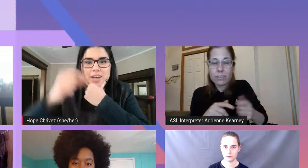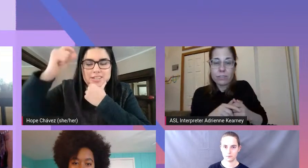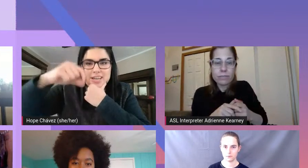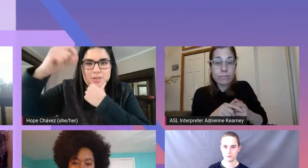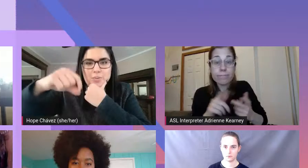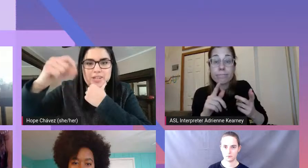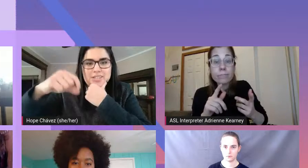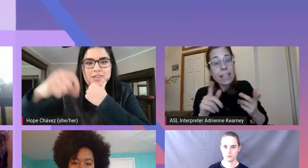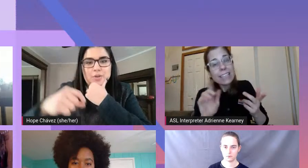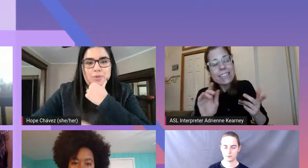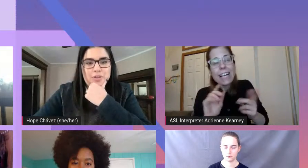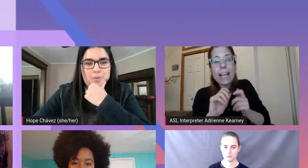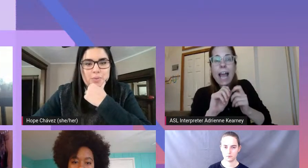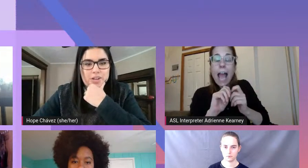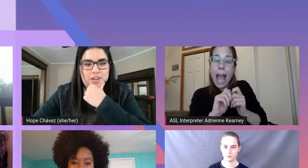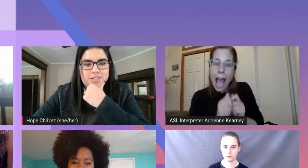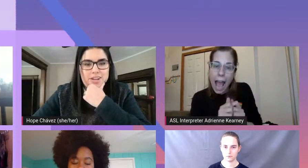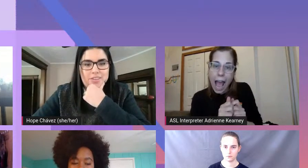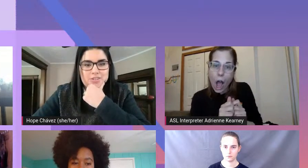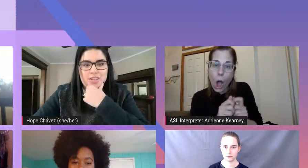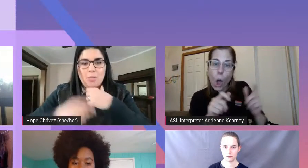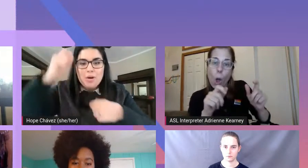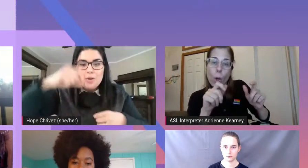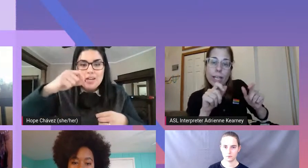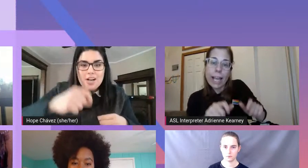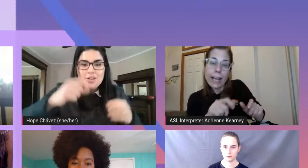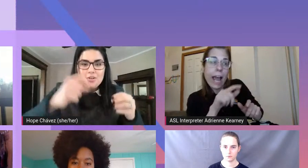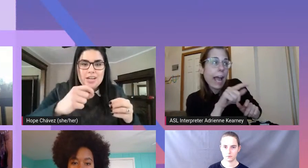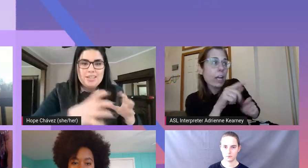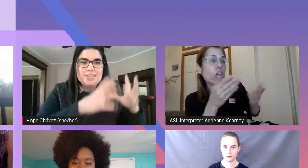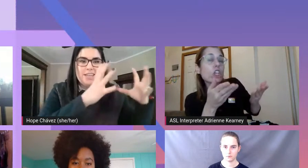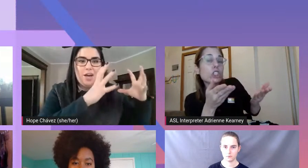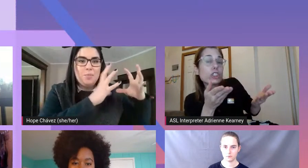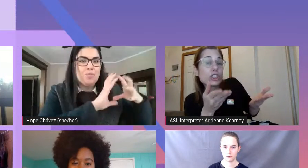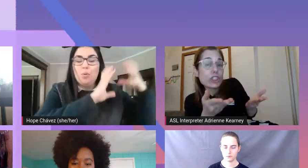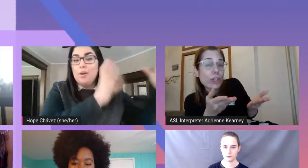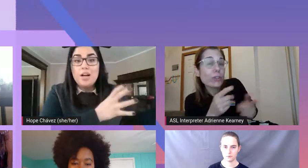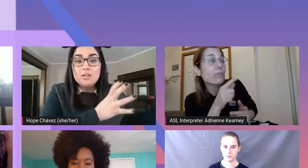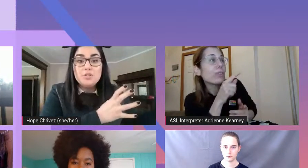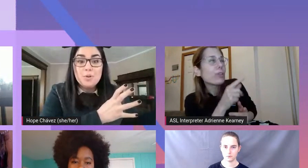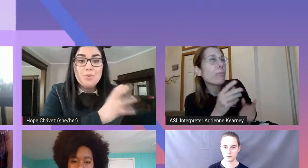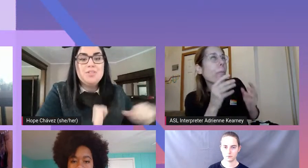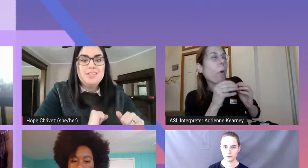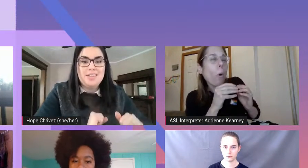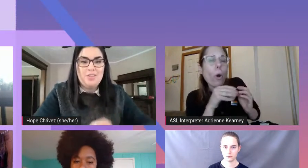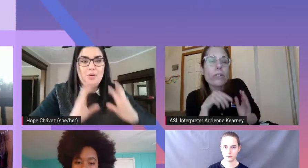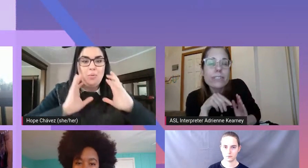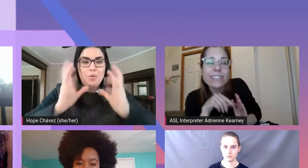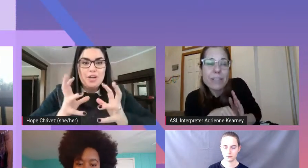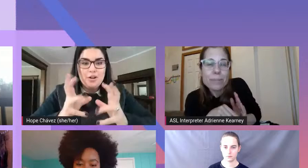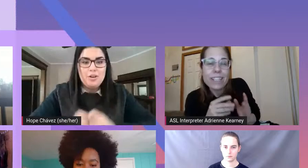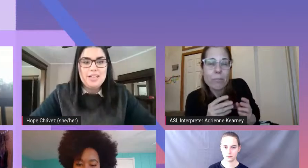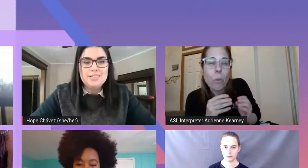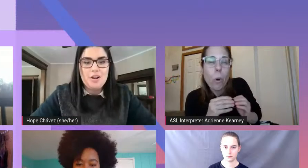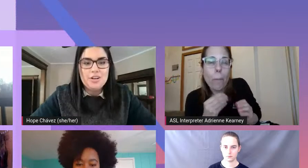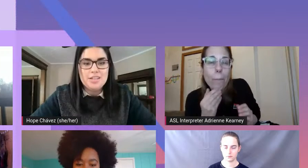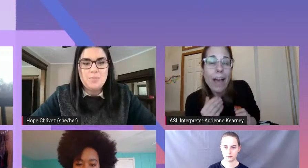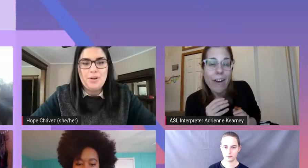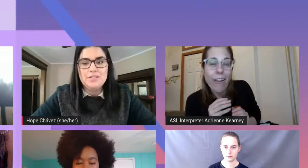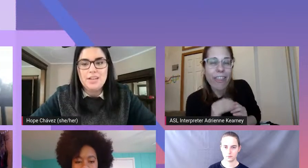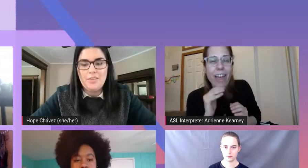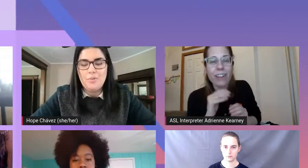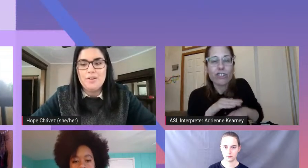deeply beyond like the one deliverable that we're working on together? So like we're working on creating this, like we're working on doing a protest together, or we're working on creating this